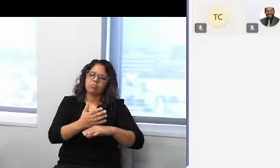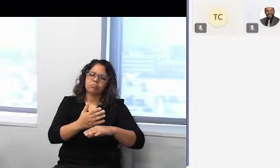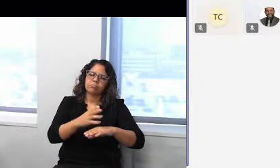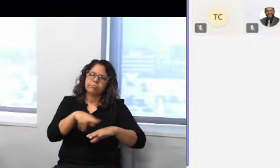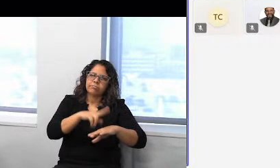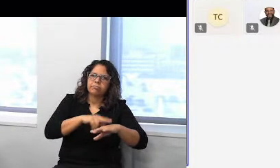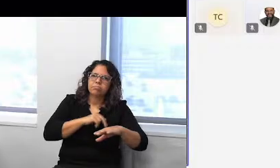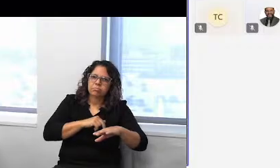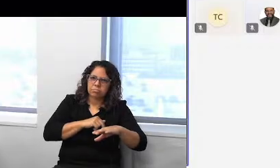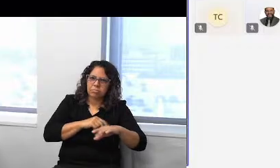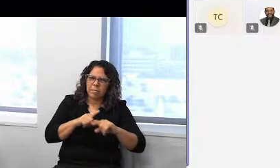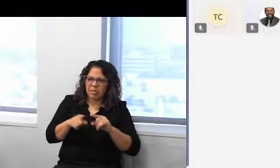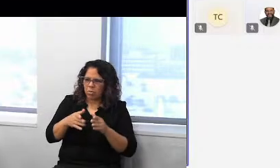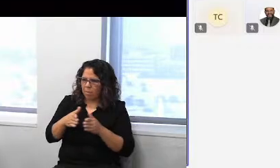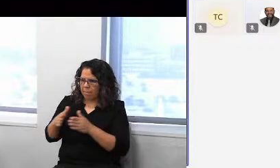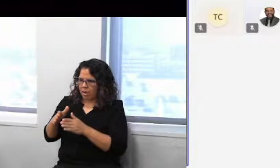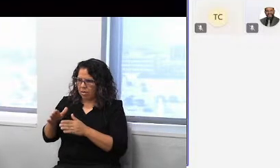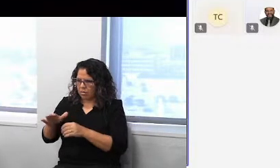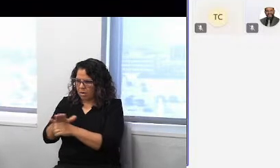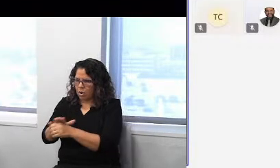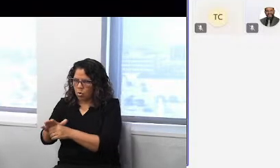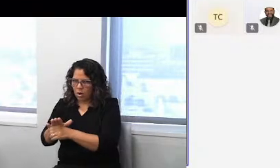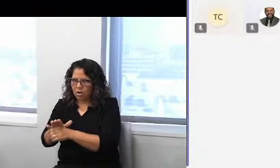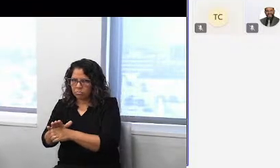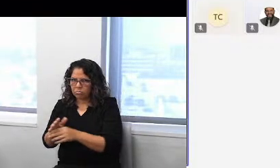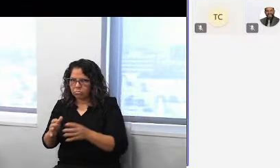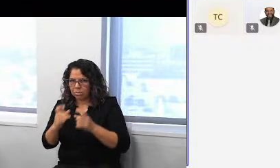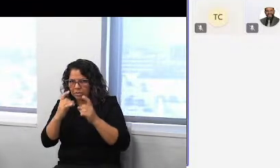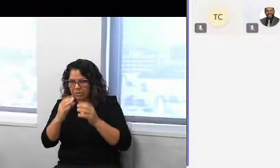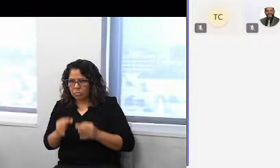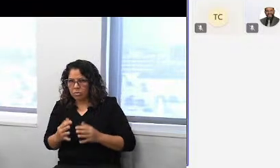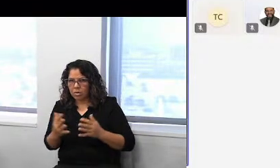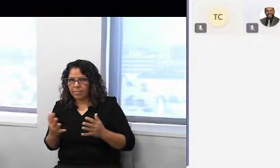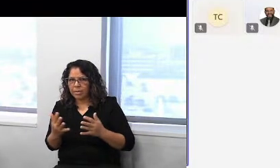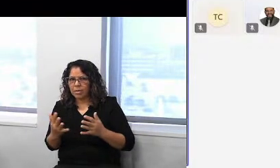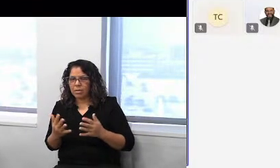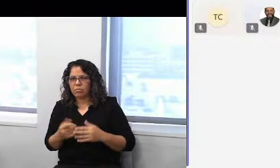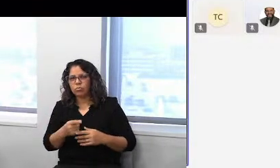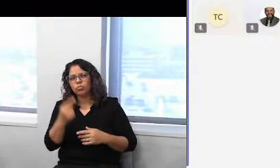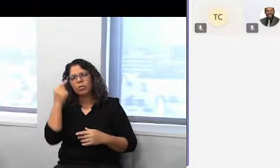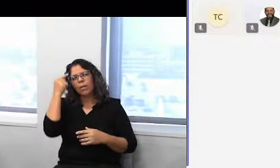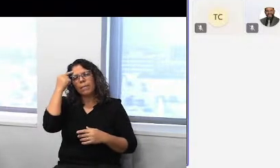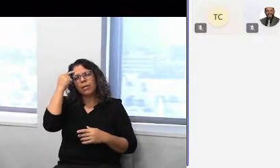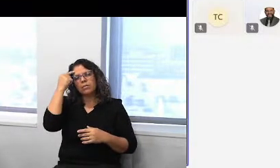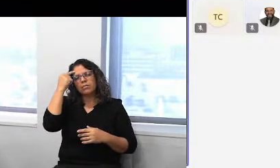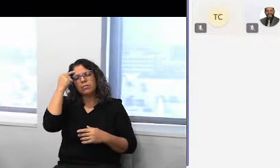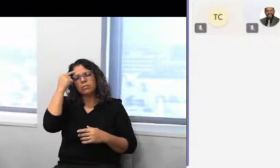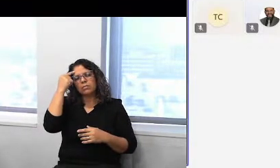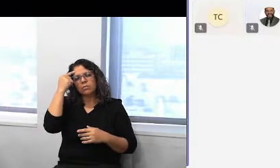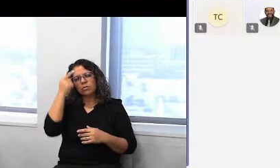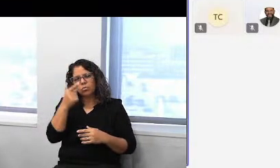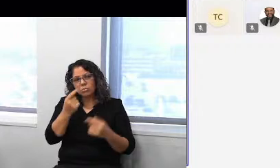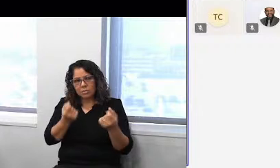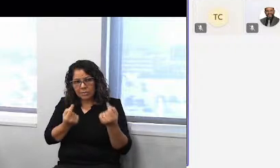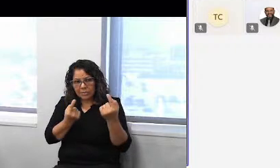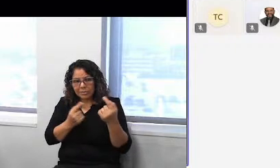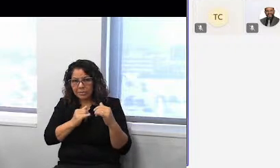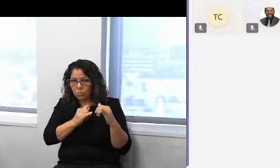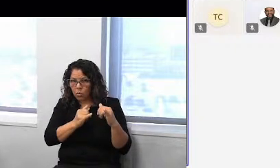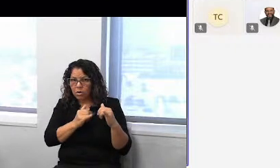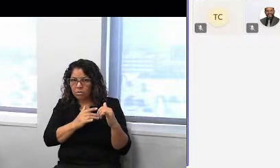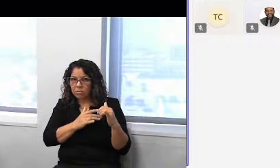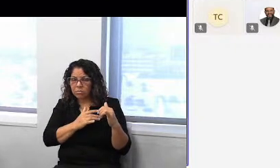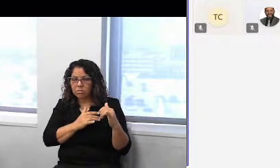that in your mind, you're thinking about what we're talking about, which is a renewable transmission plan, not a